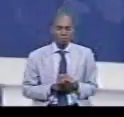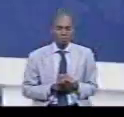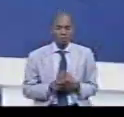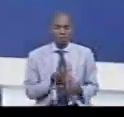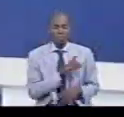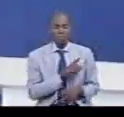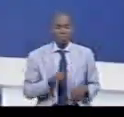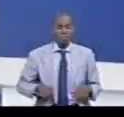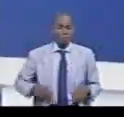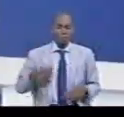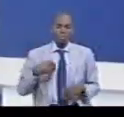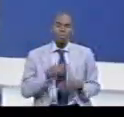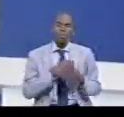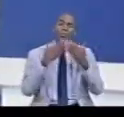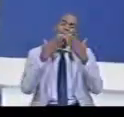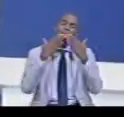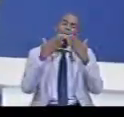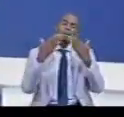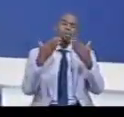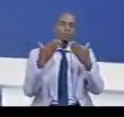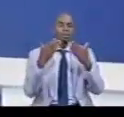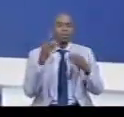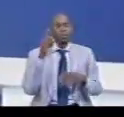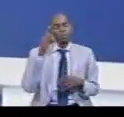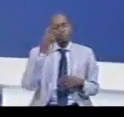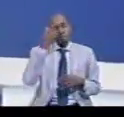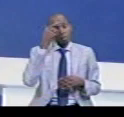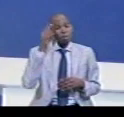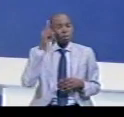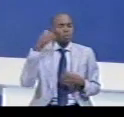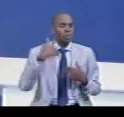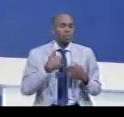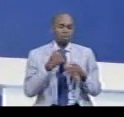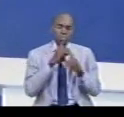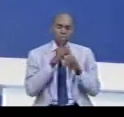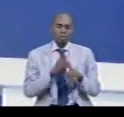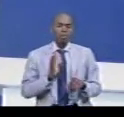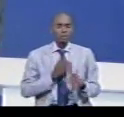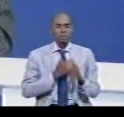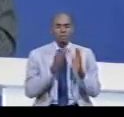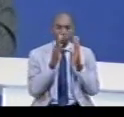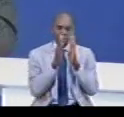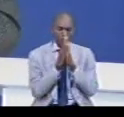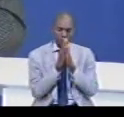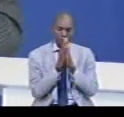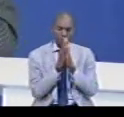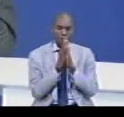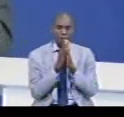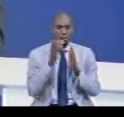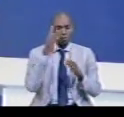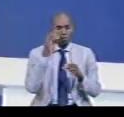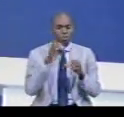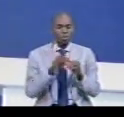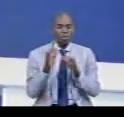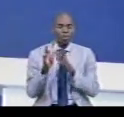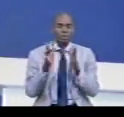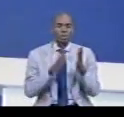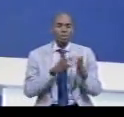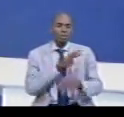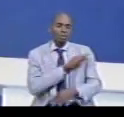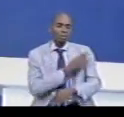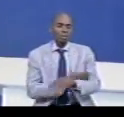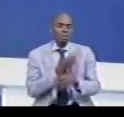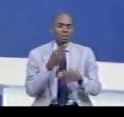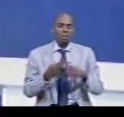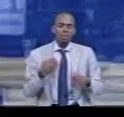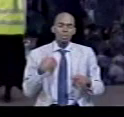Lord, we thank you because you have answered our prayers. For in Jesus' mighty